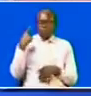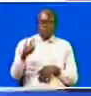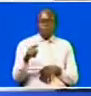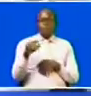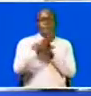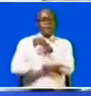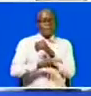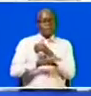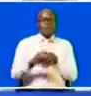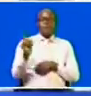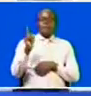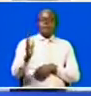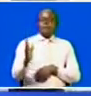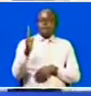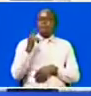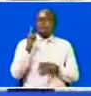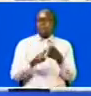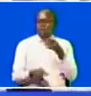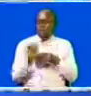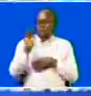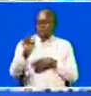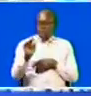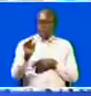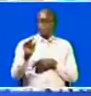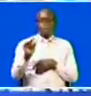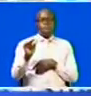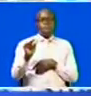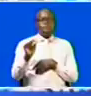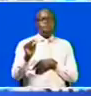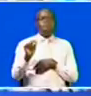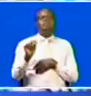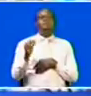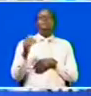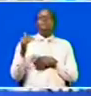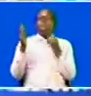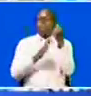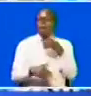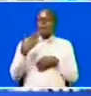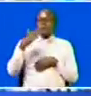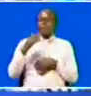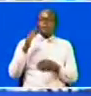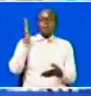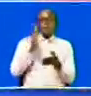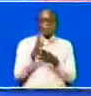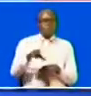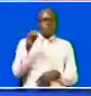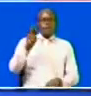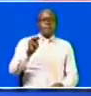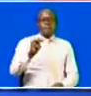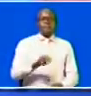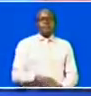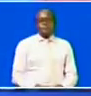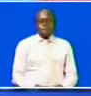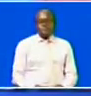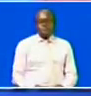country. Matiang'i was KUN asked to substantiate his claims that seized contraband sugar was tested and found to contain mercury. We said, let us